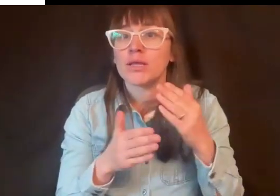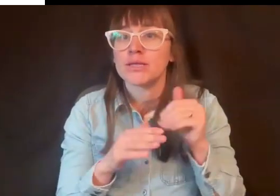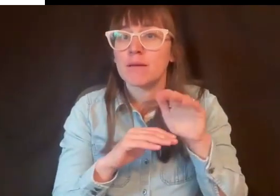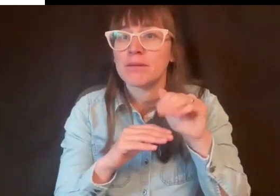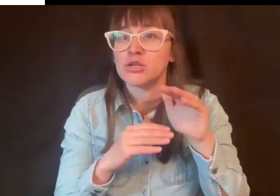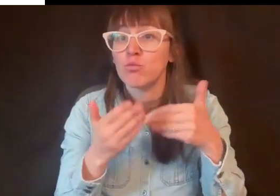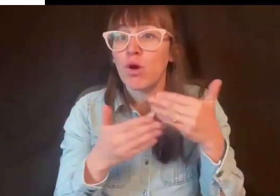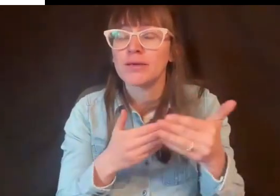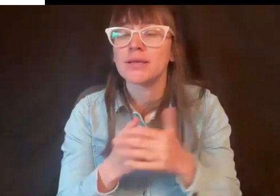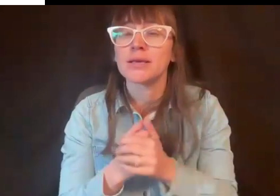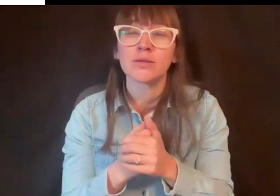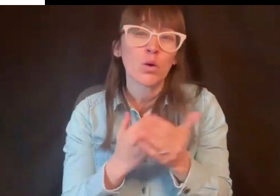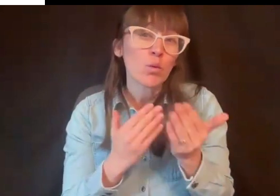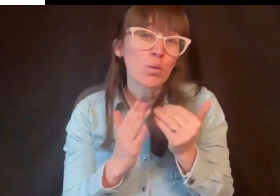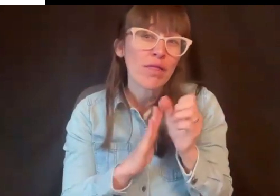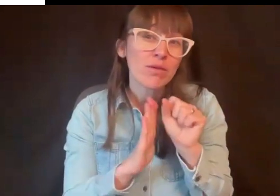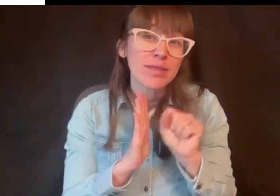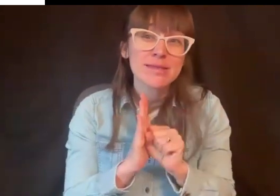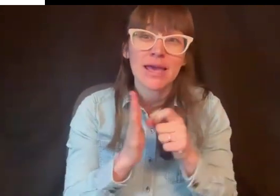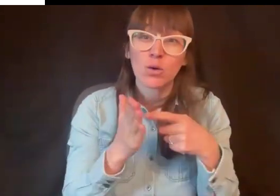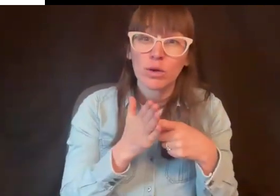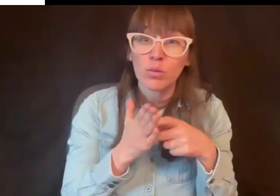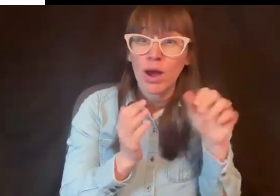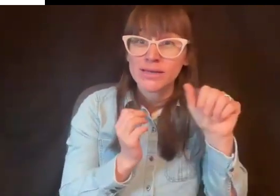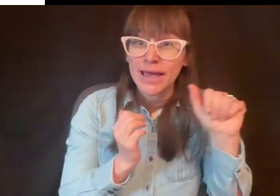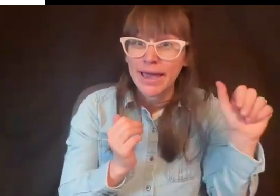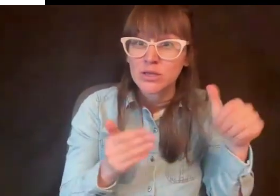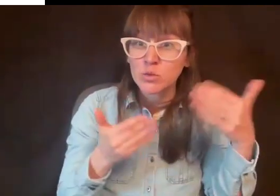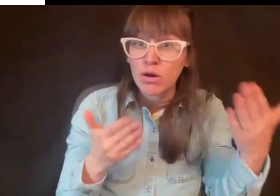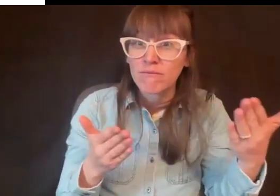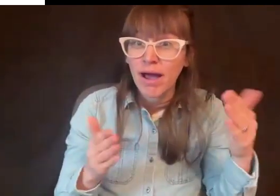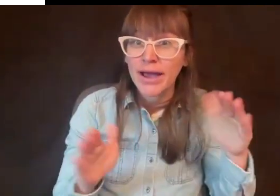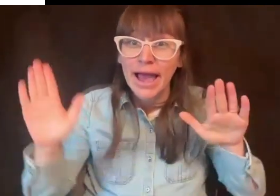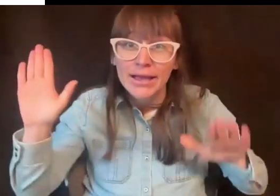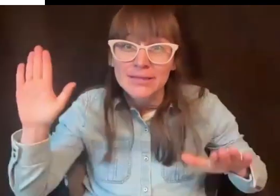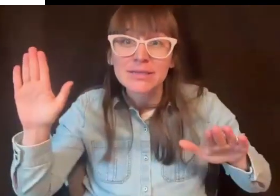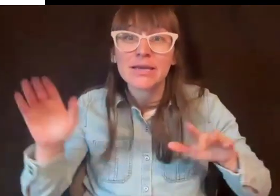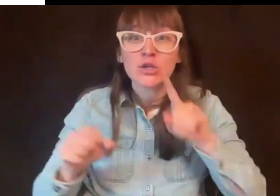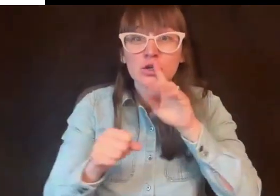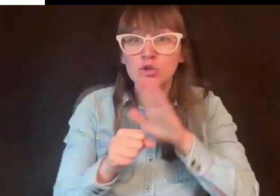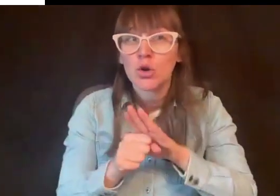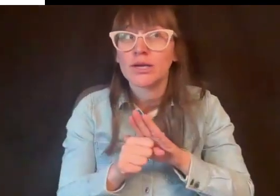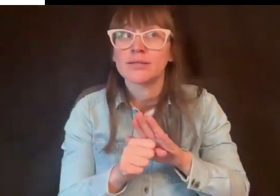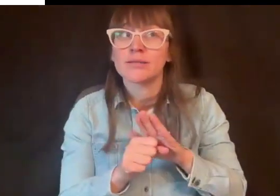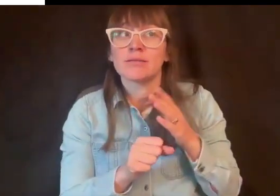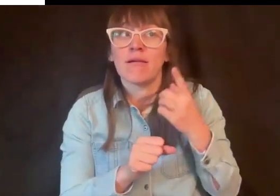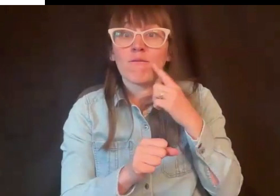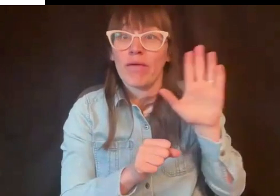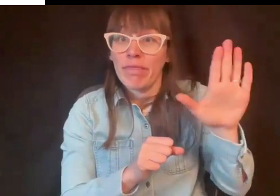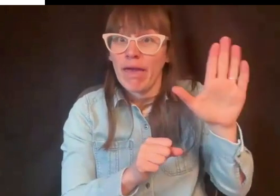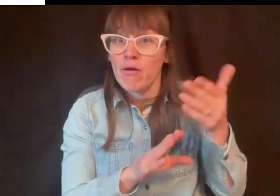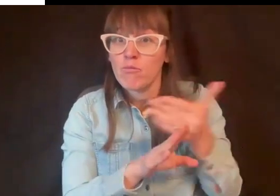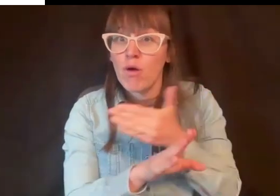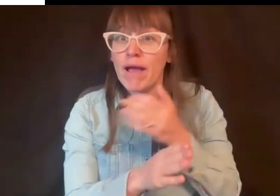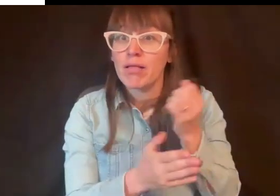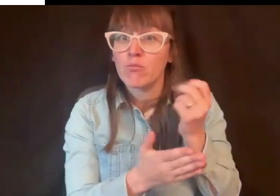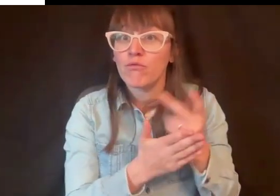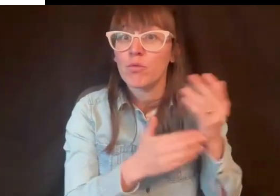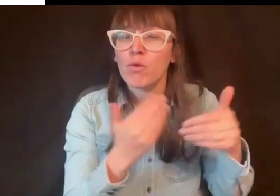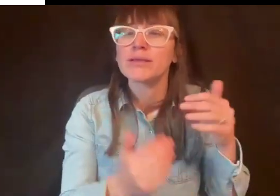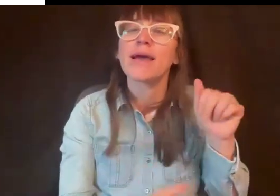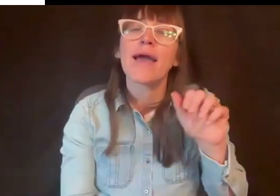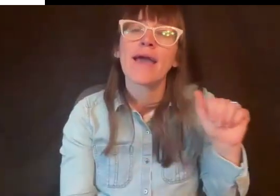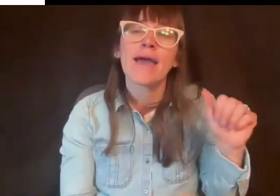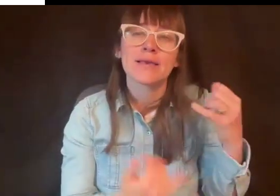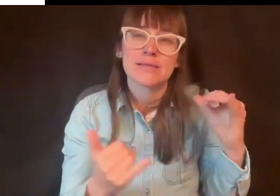that whether or not a state requires AAAs to provide attestations or assurances as part of this prior approval process, the AAA still has